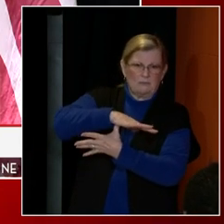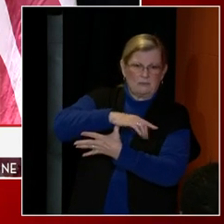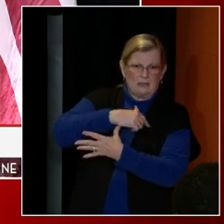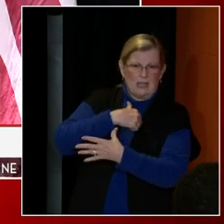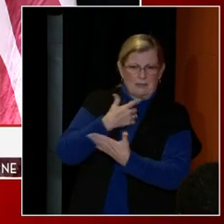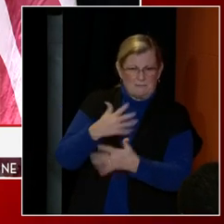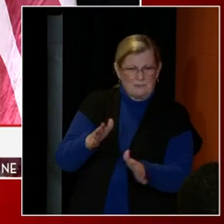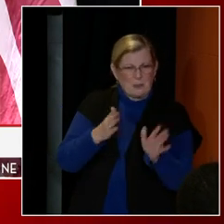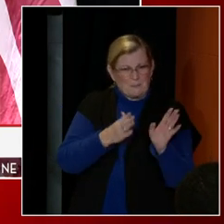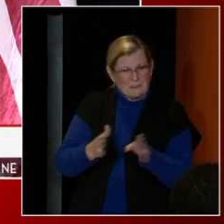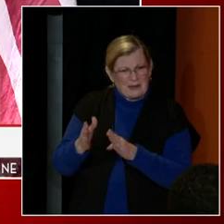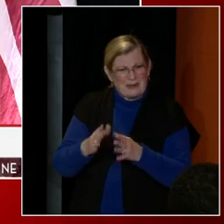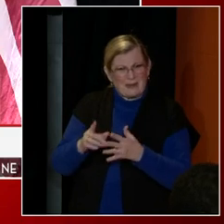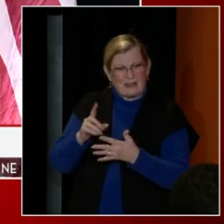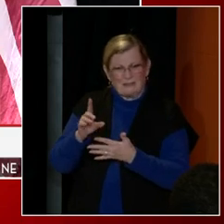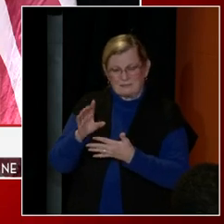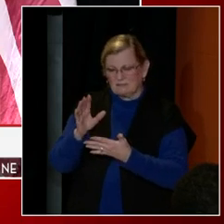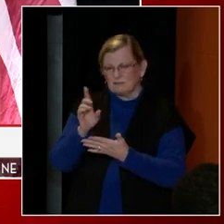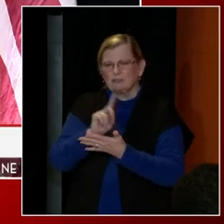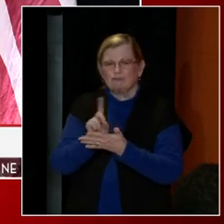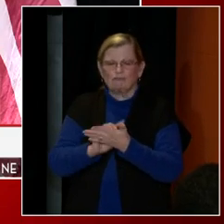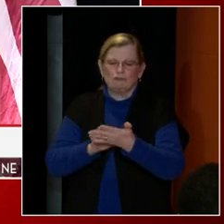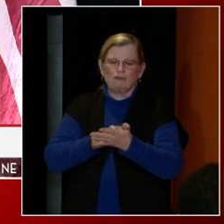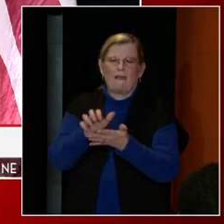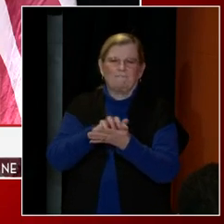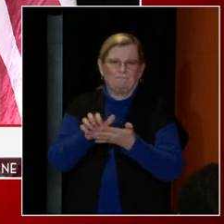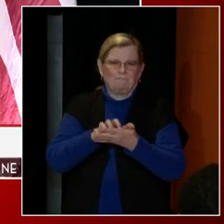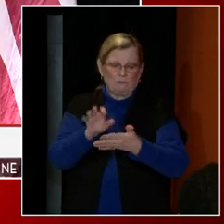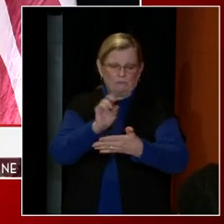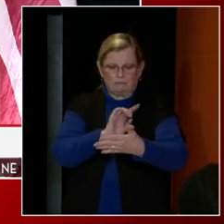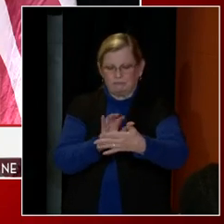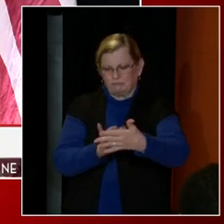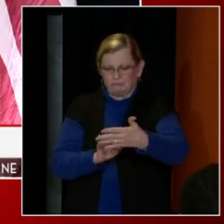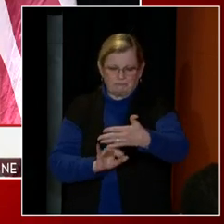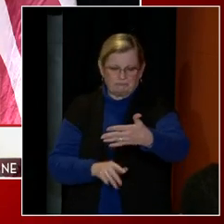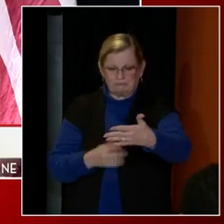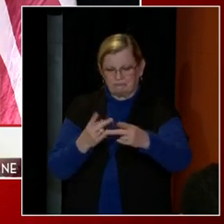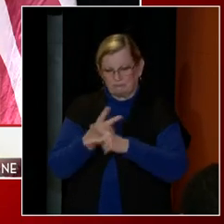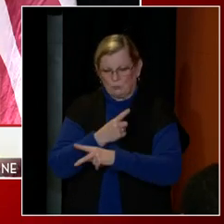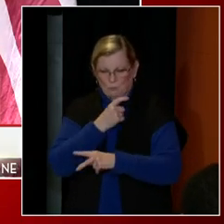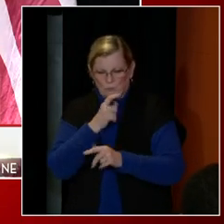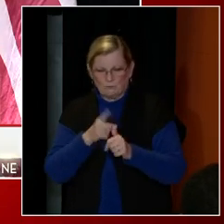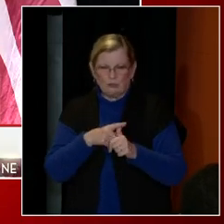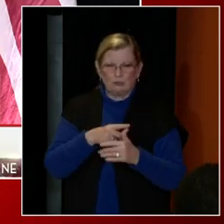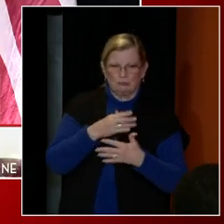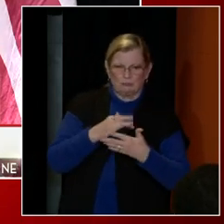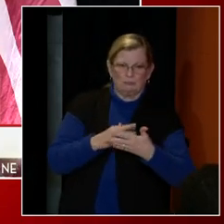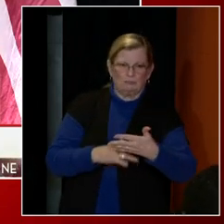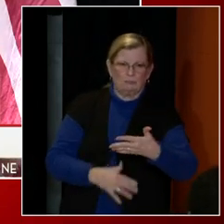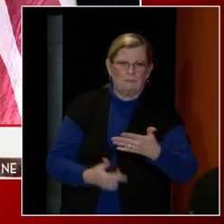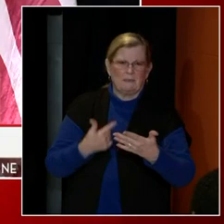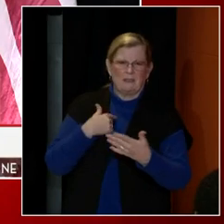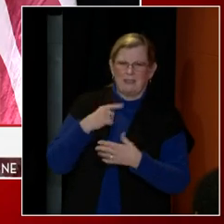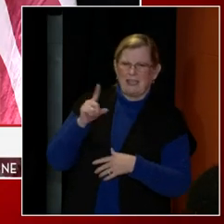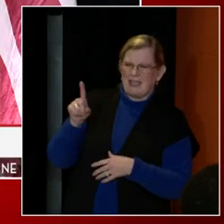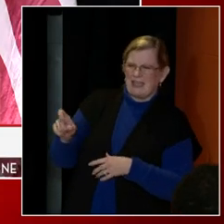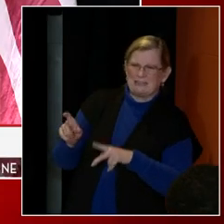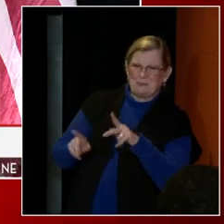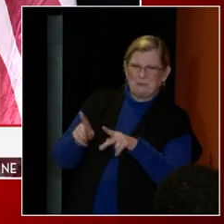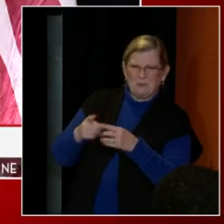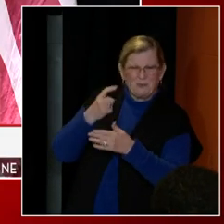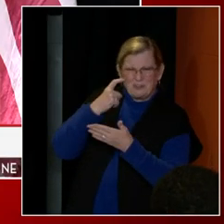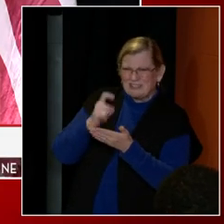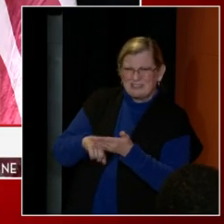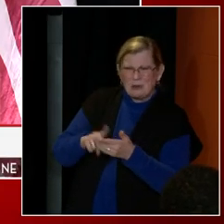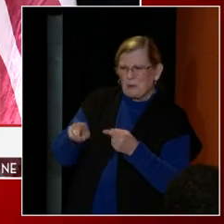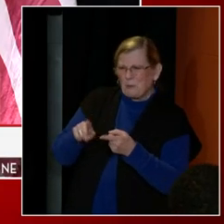that was done before the Advisory Committee on Immunization Practices met. And we've asked people to recognize when we posted that plan that it